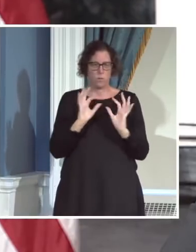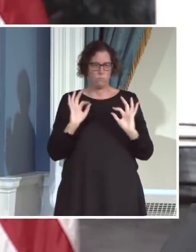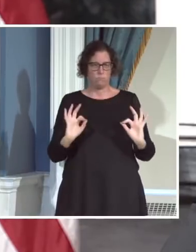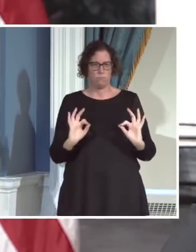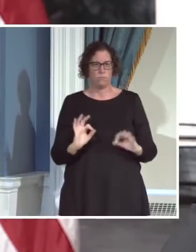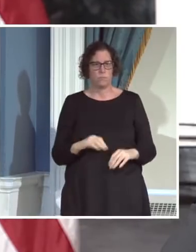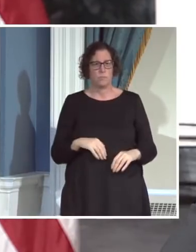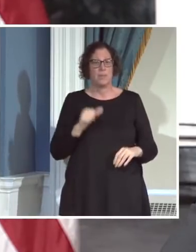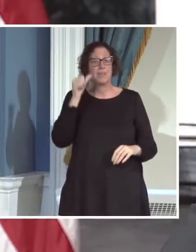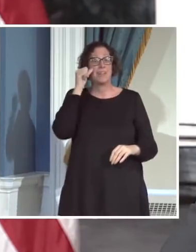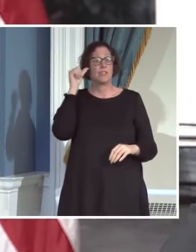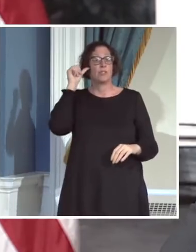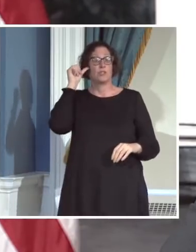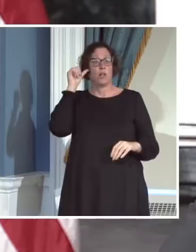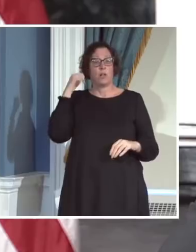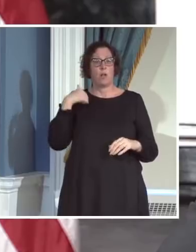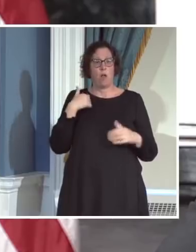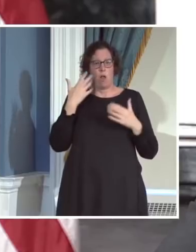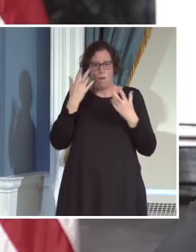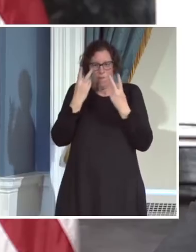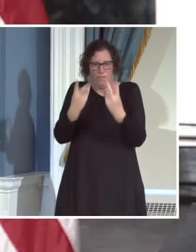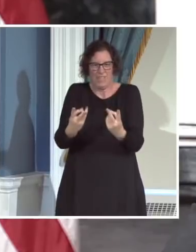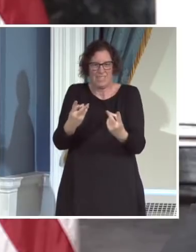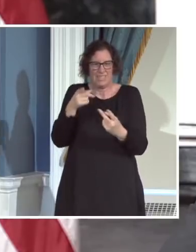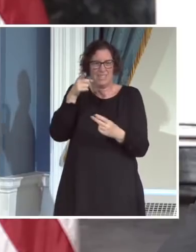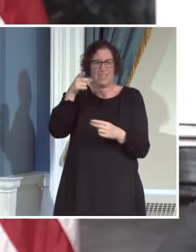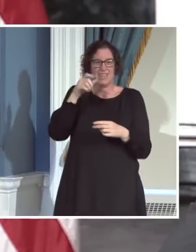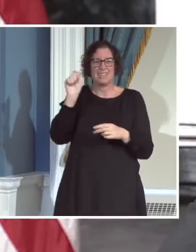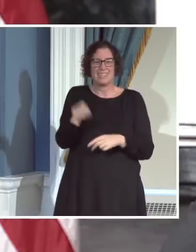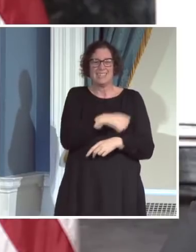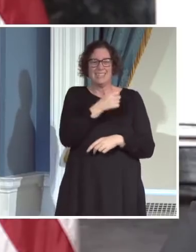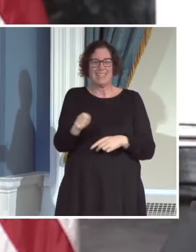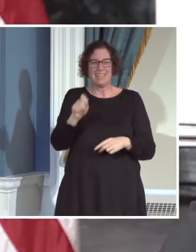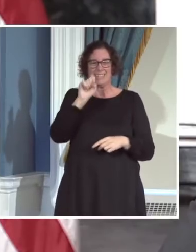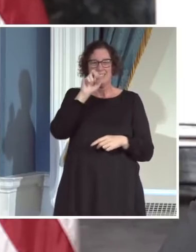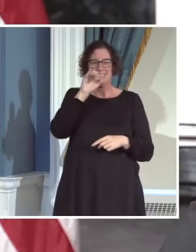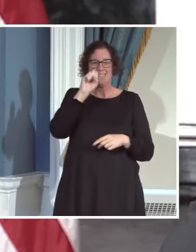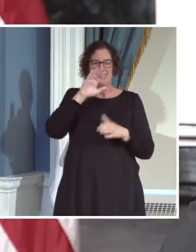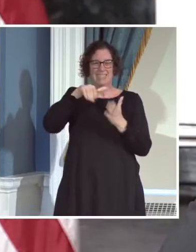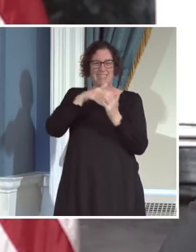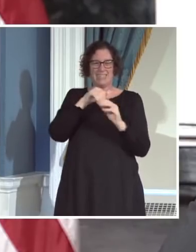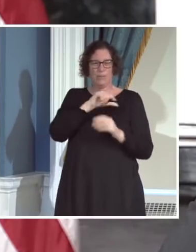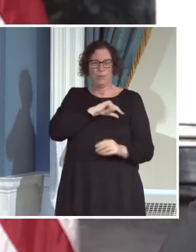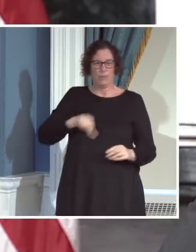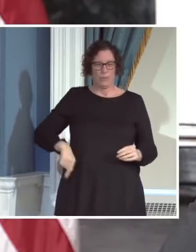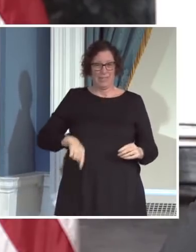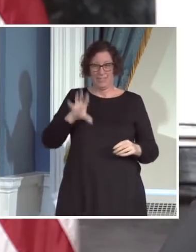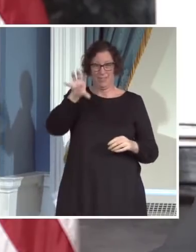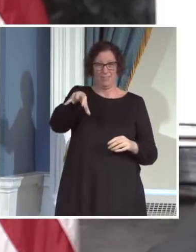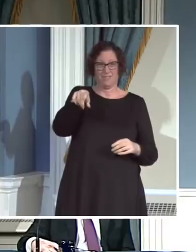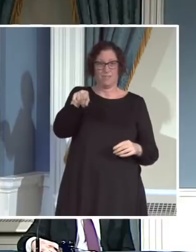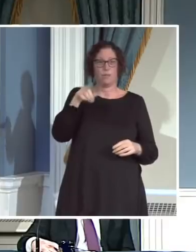as Tuesday. So we're going to move rapidly, and Staten Island is absolutely going to be a part of this plan.